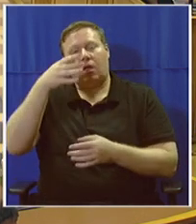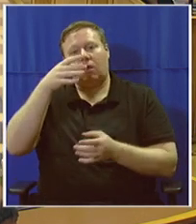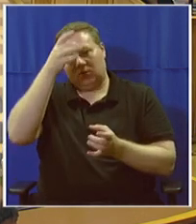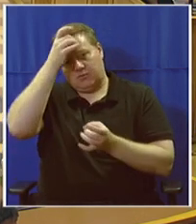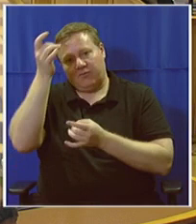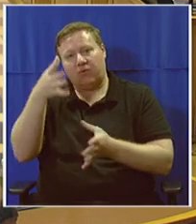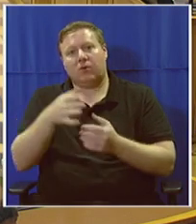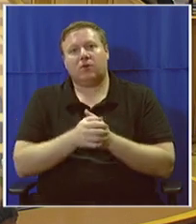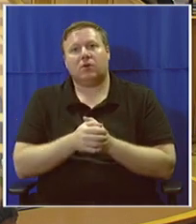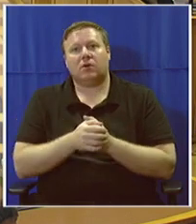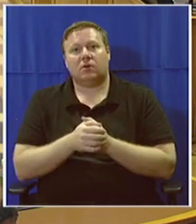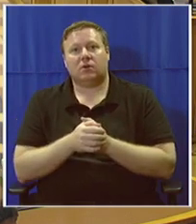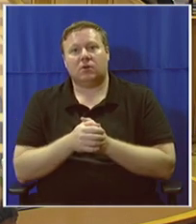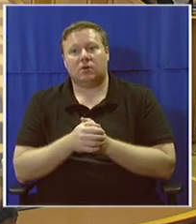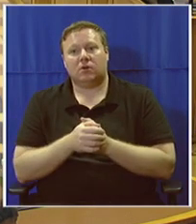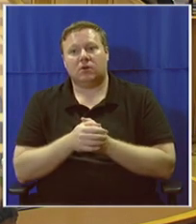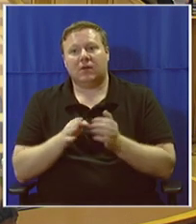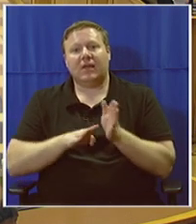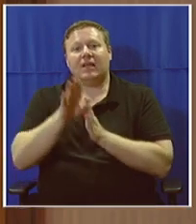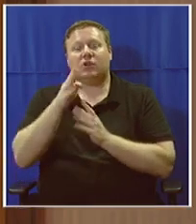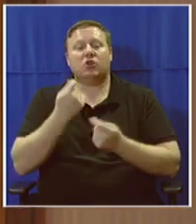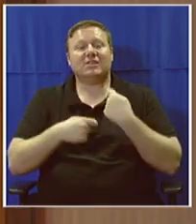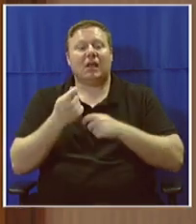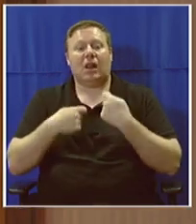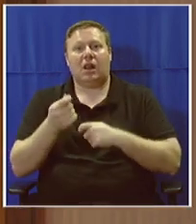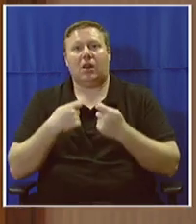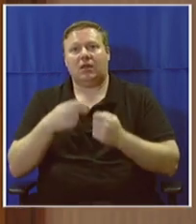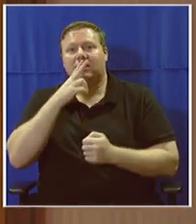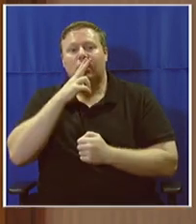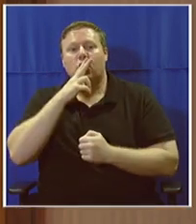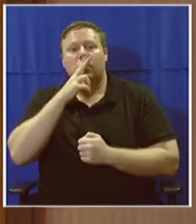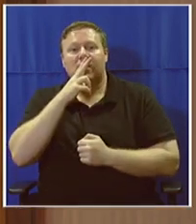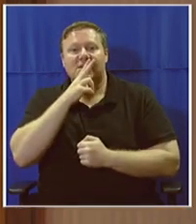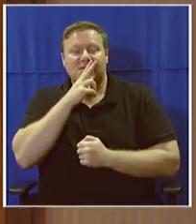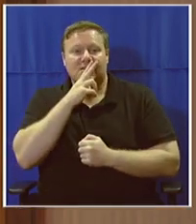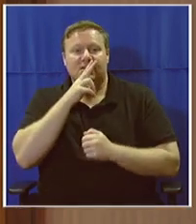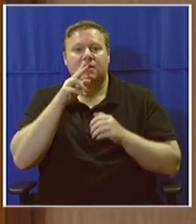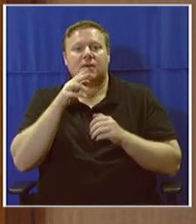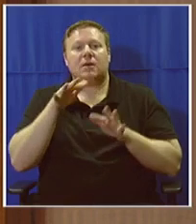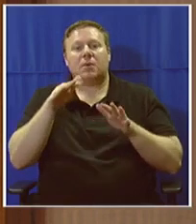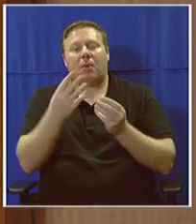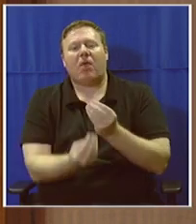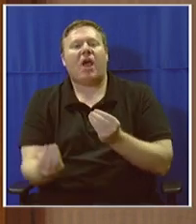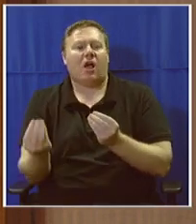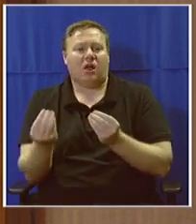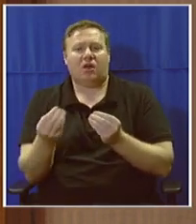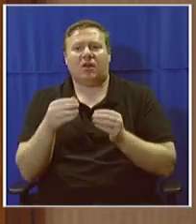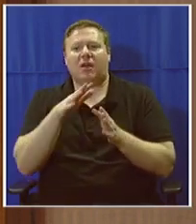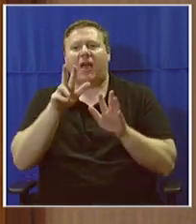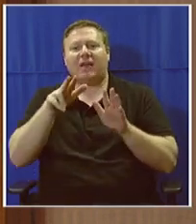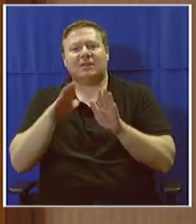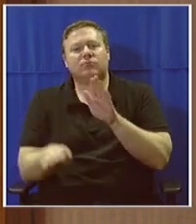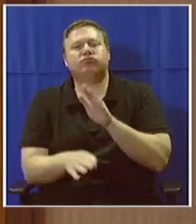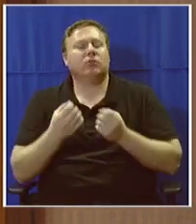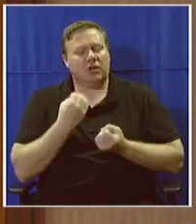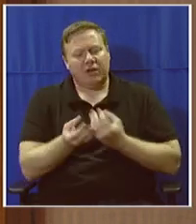of cigarettes to persons under the age of 18 by unmonitored foreign and local-owned shops. Further